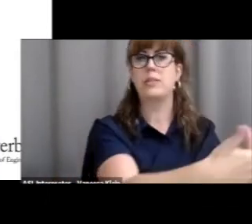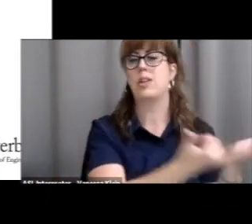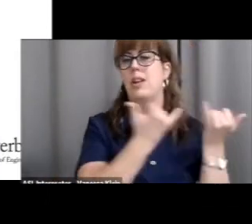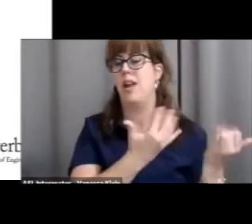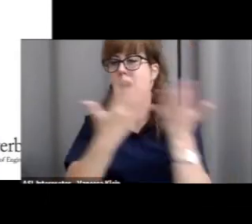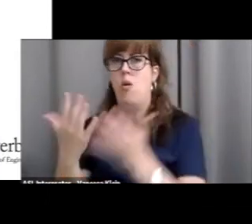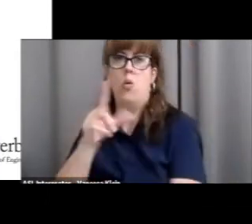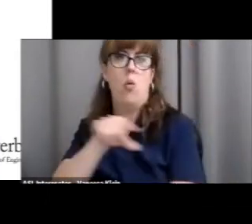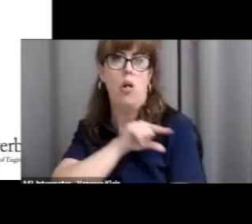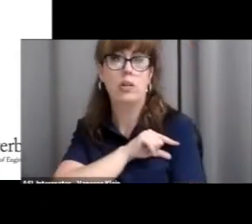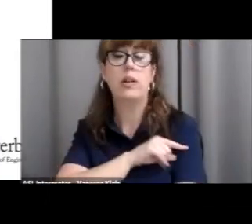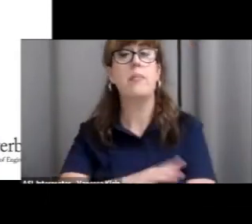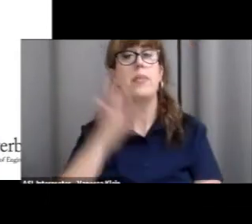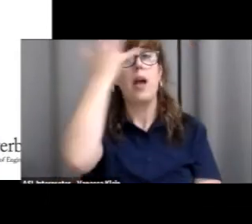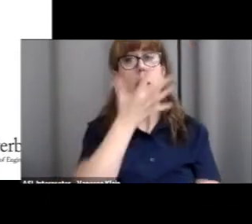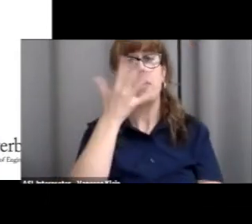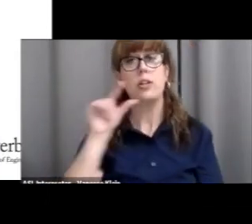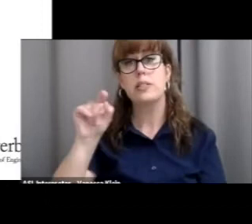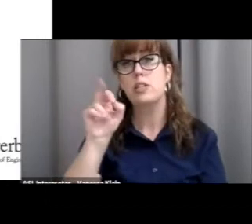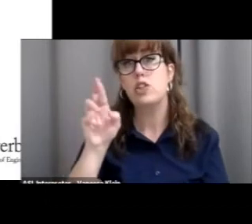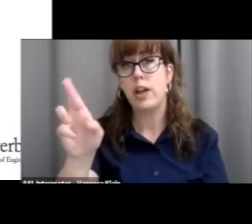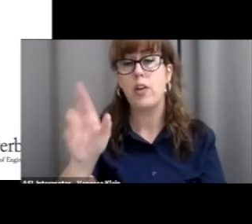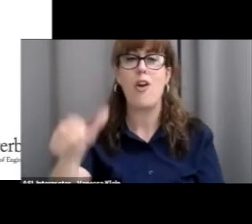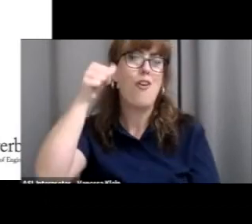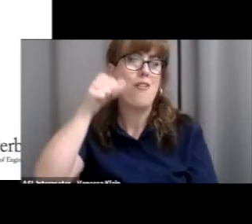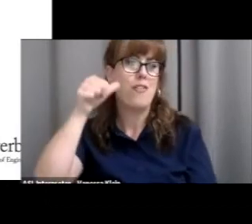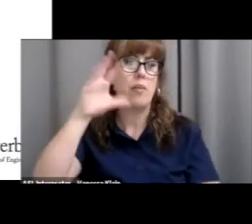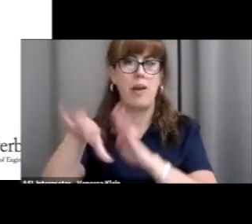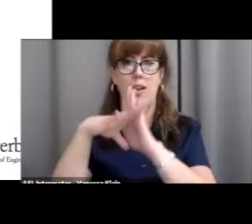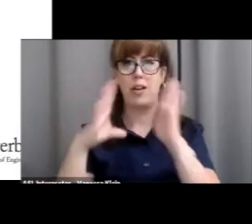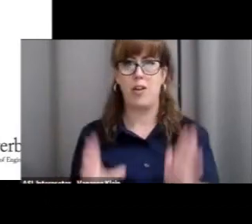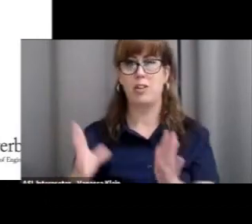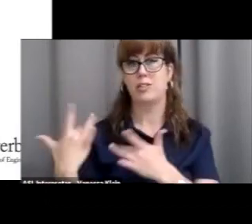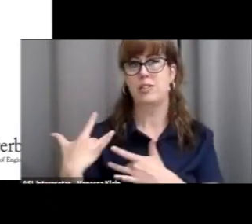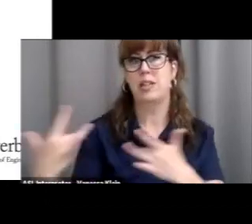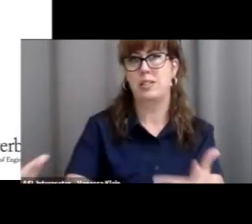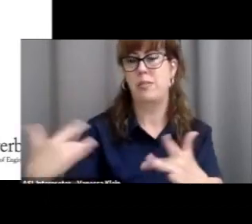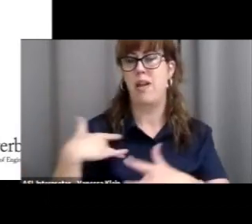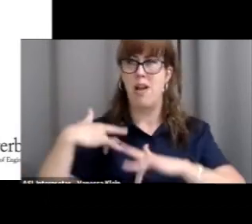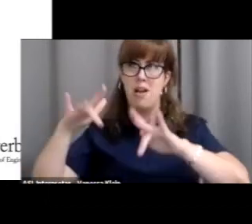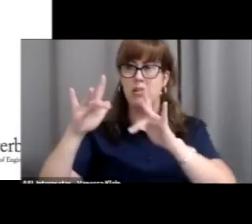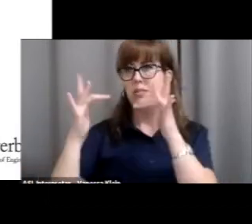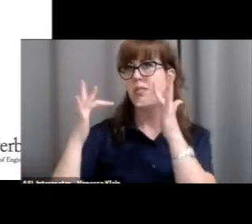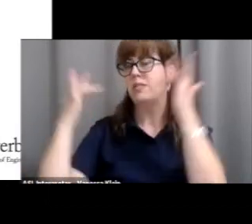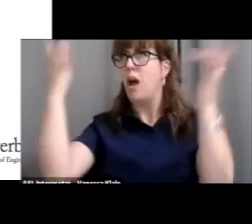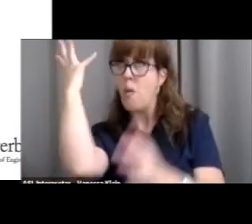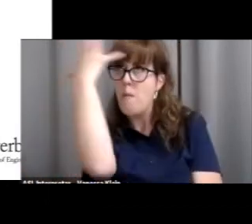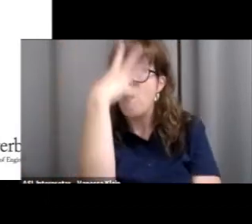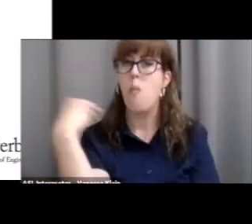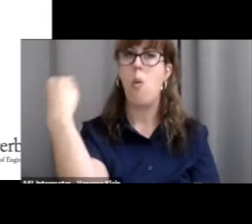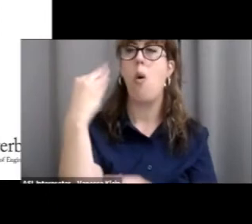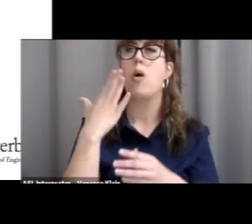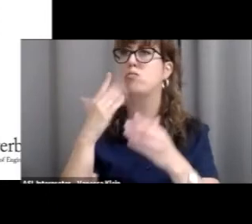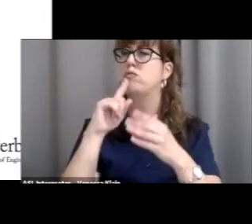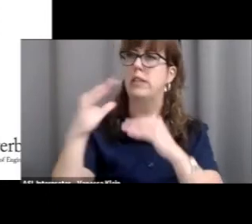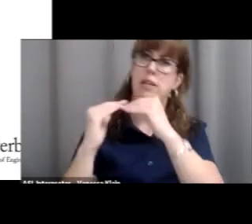So with appearance and gender, female characters are more likely to be stunning / very attractive or better than